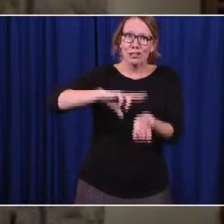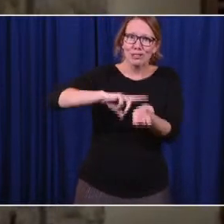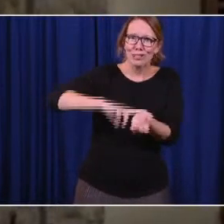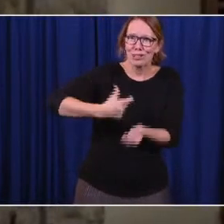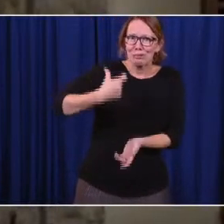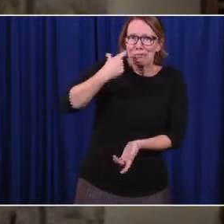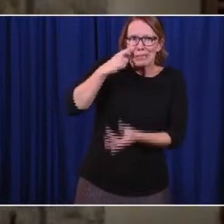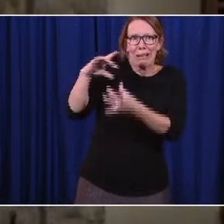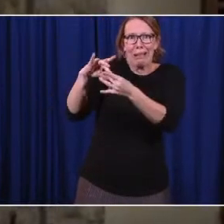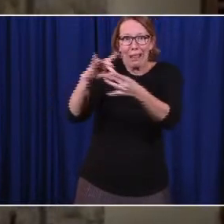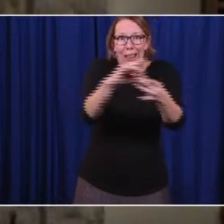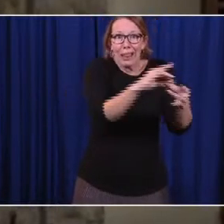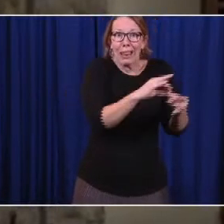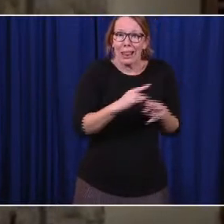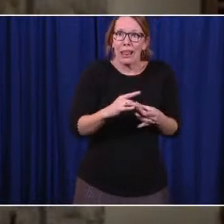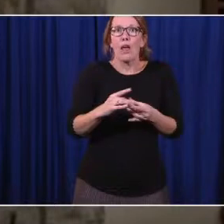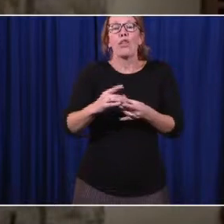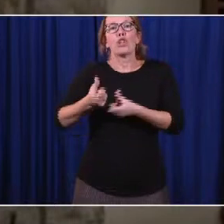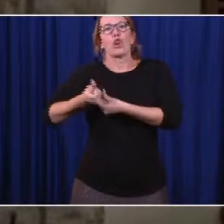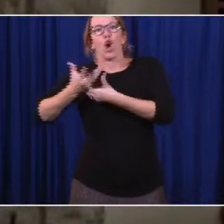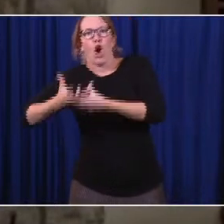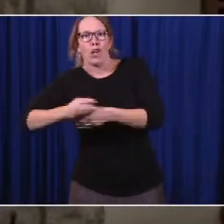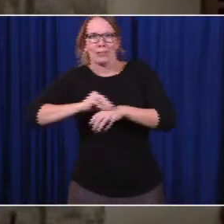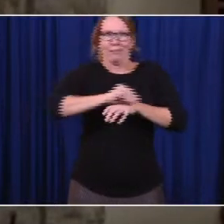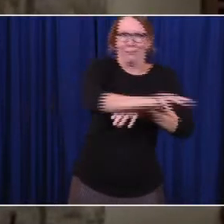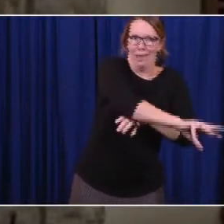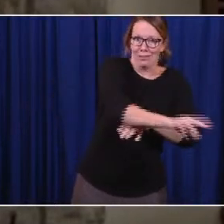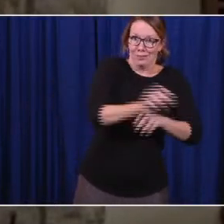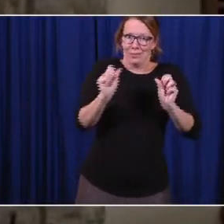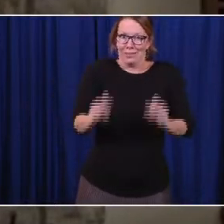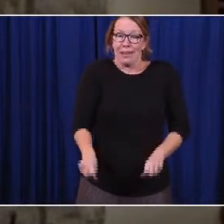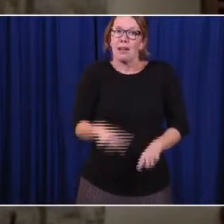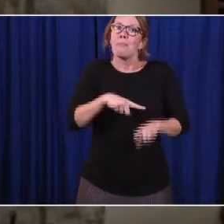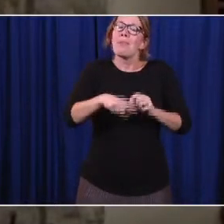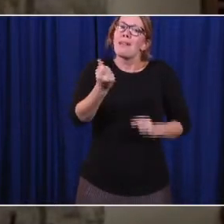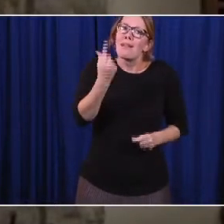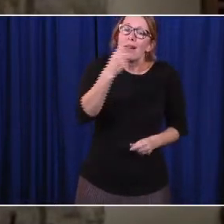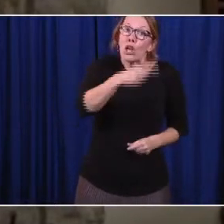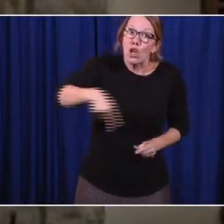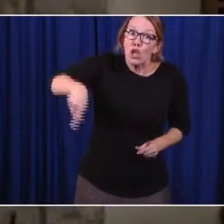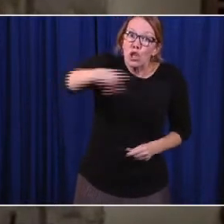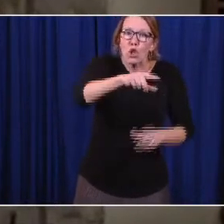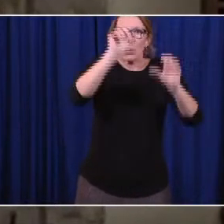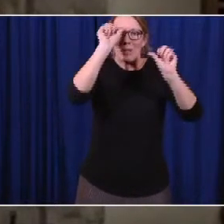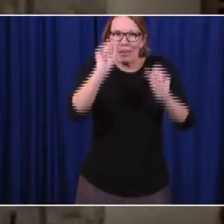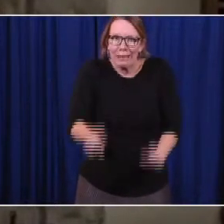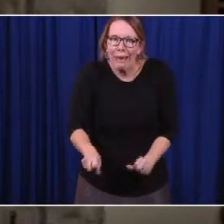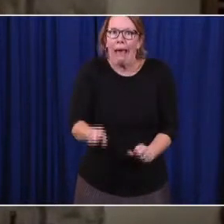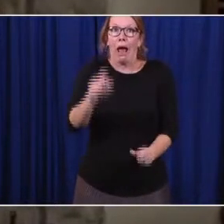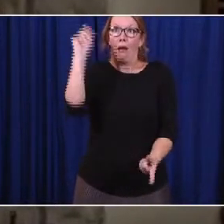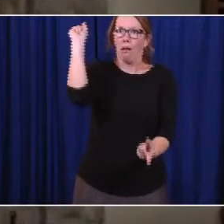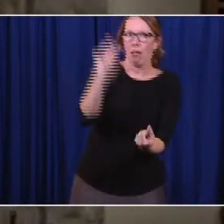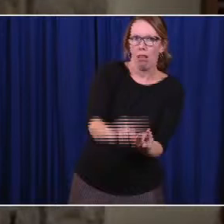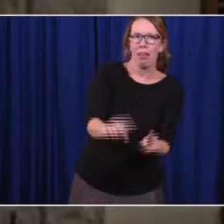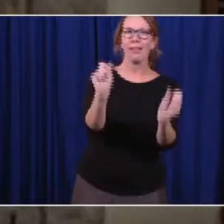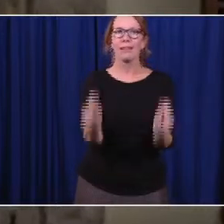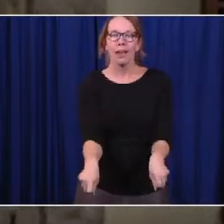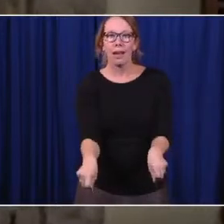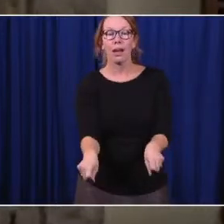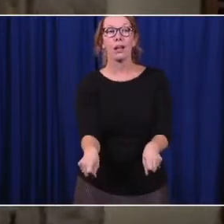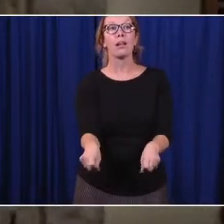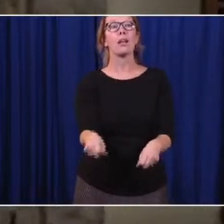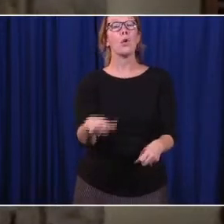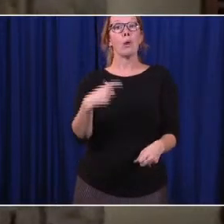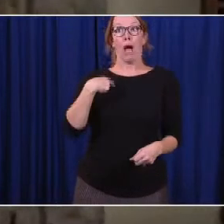ability to pull this thing back, to slow this down, to plateau. The scariest thing is when I talk to the